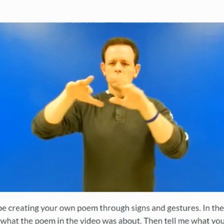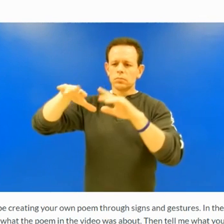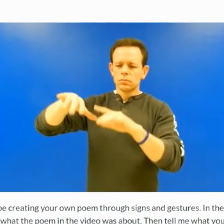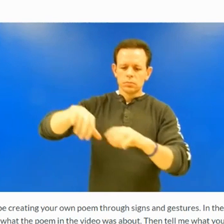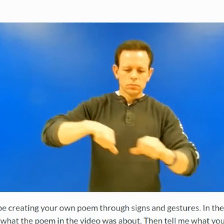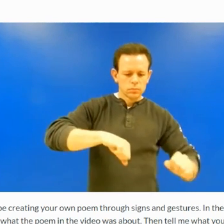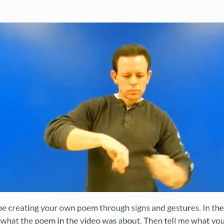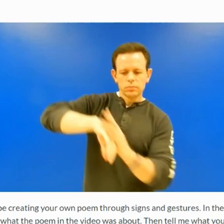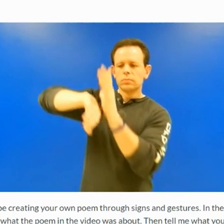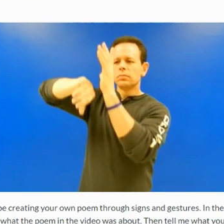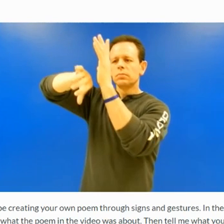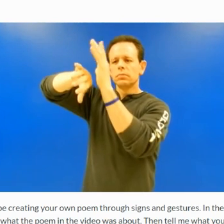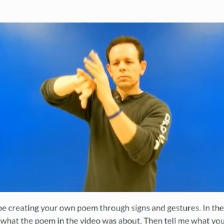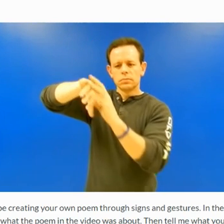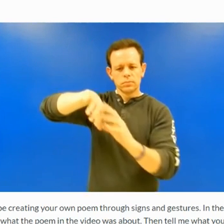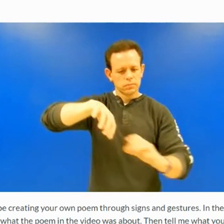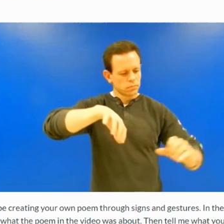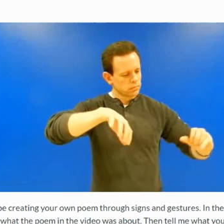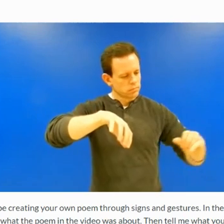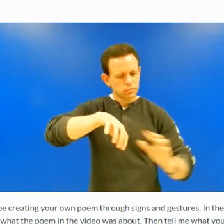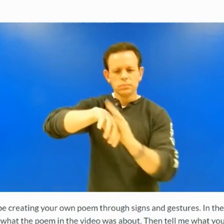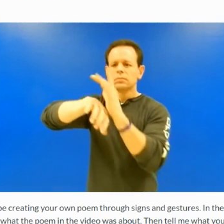similar hand shapes.